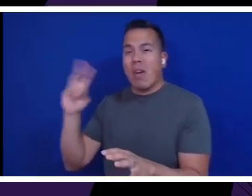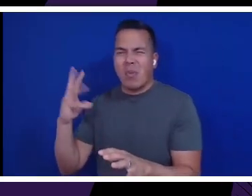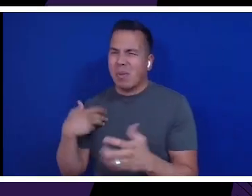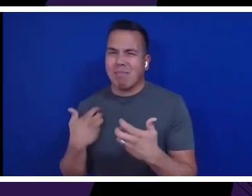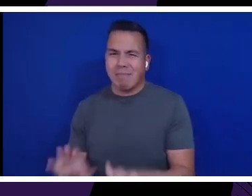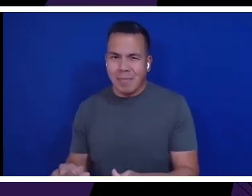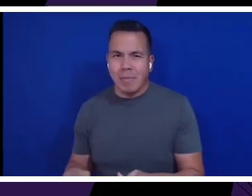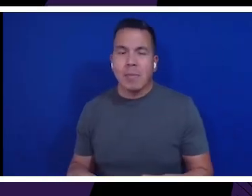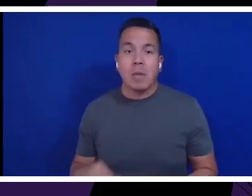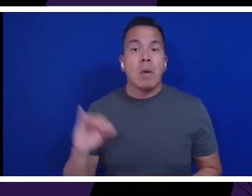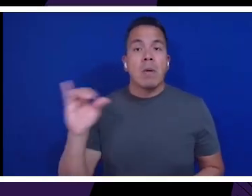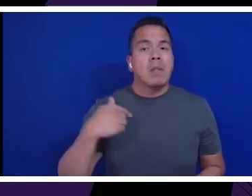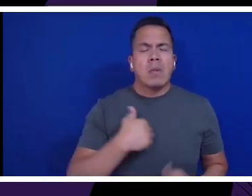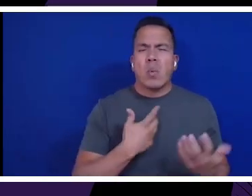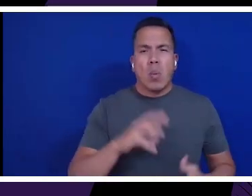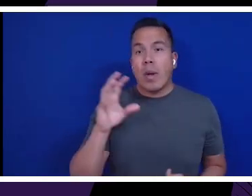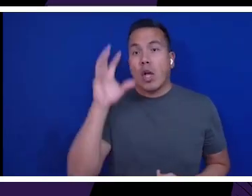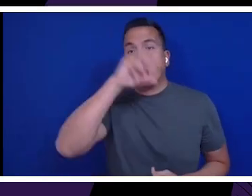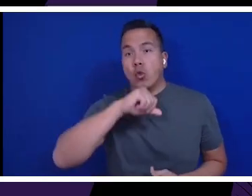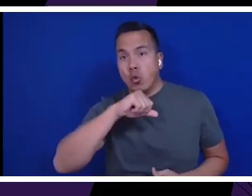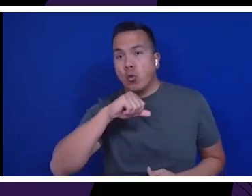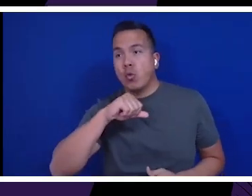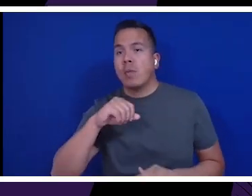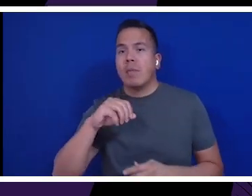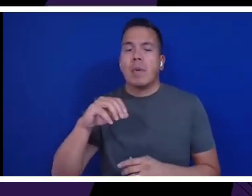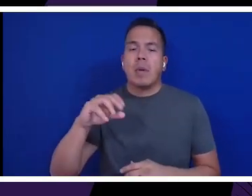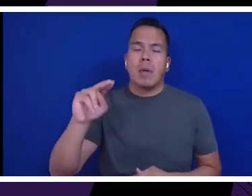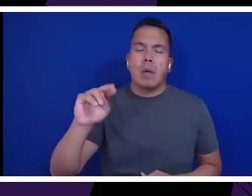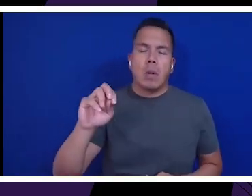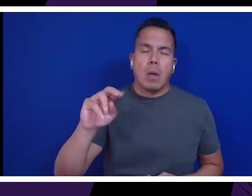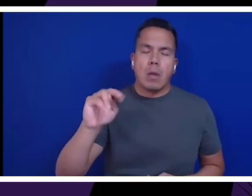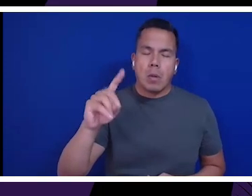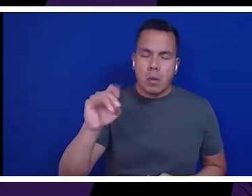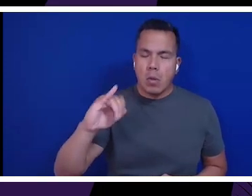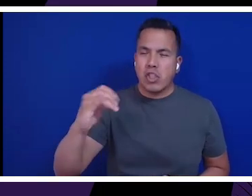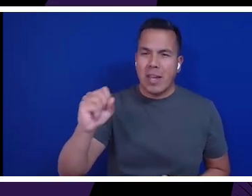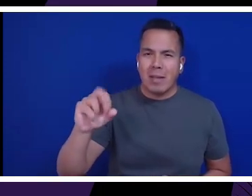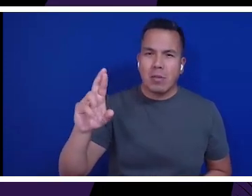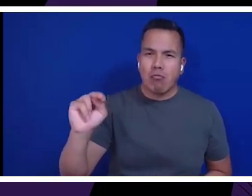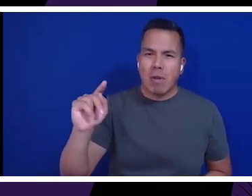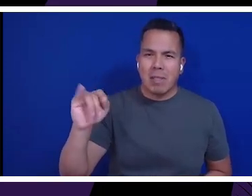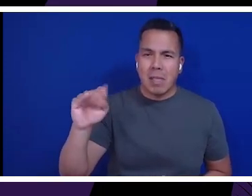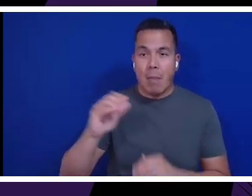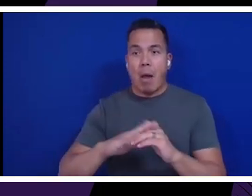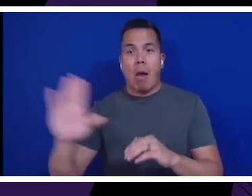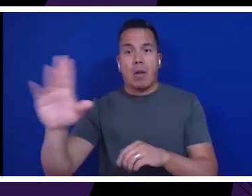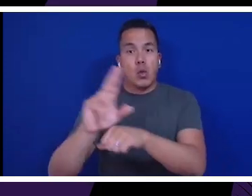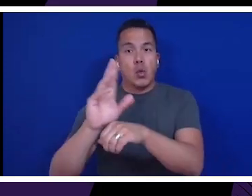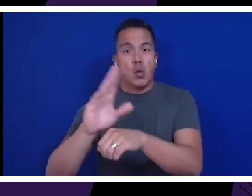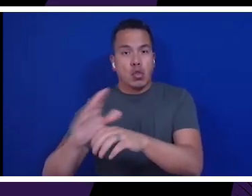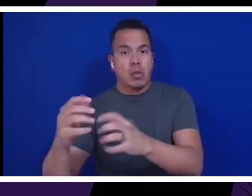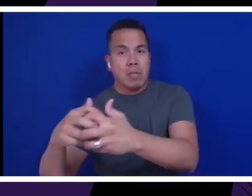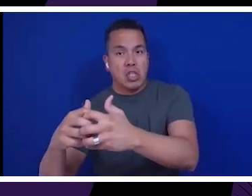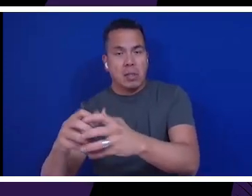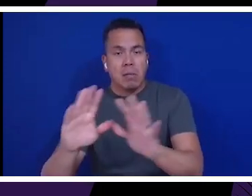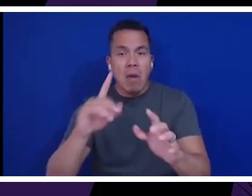assume the existence of something like the Node.js runtime on any user's machine. So for package management,